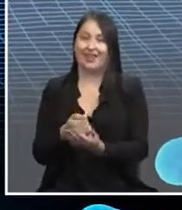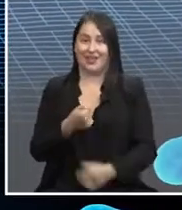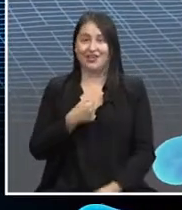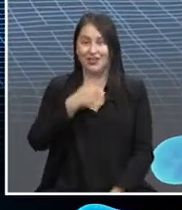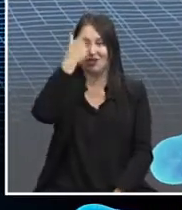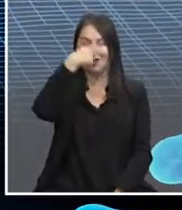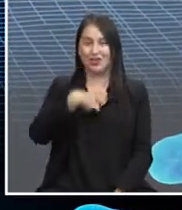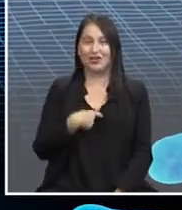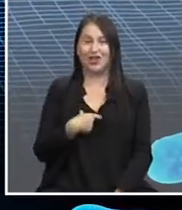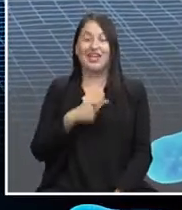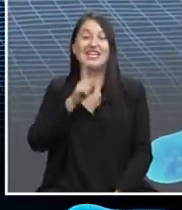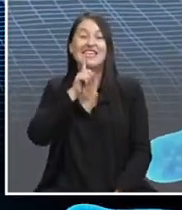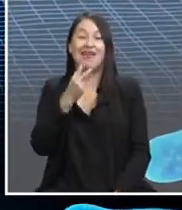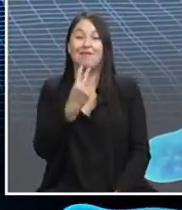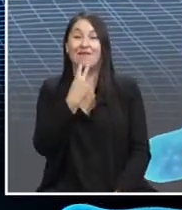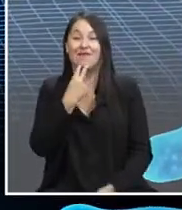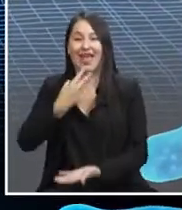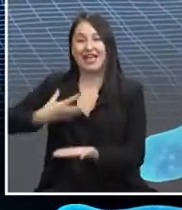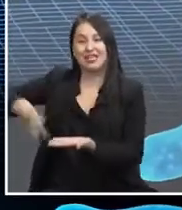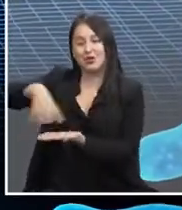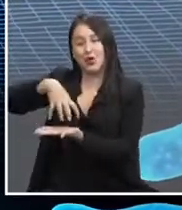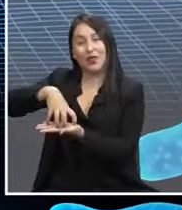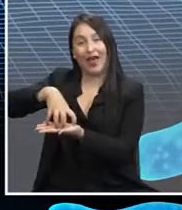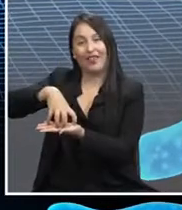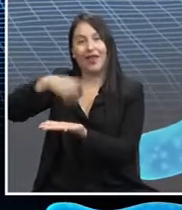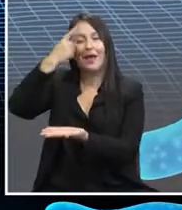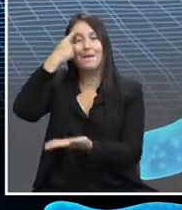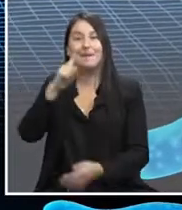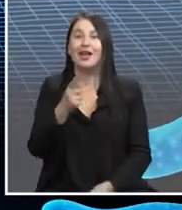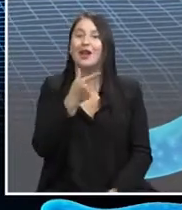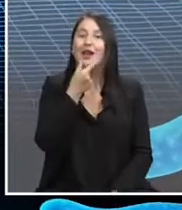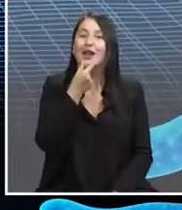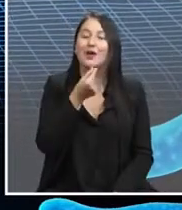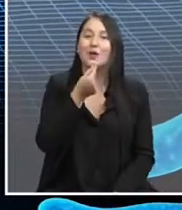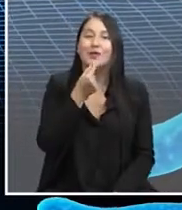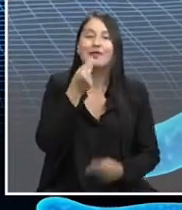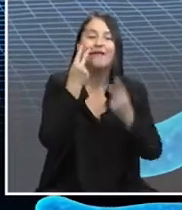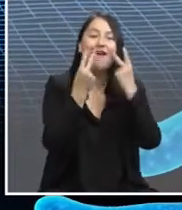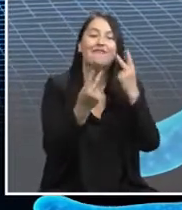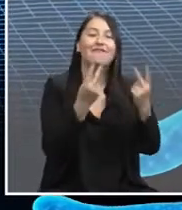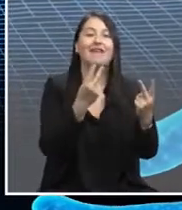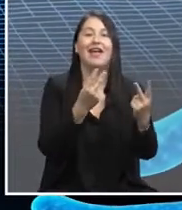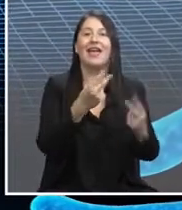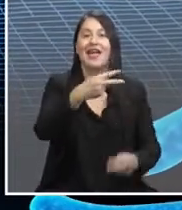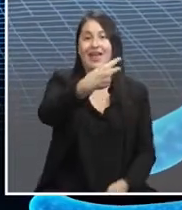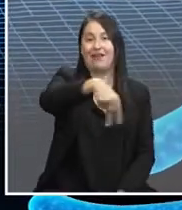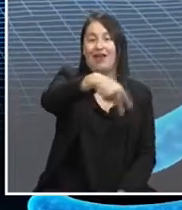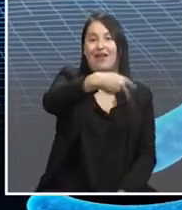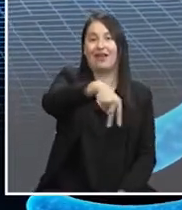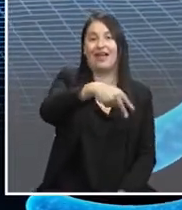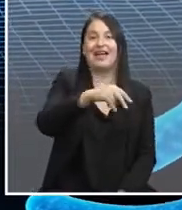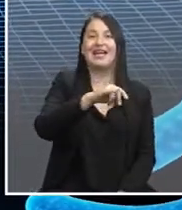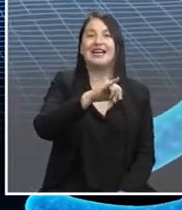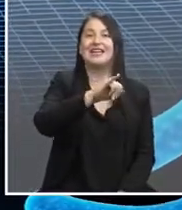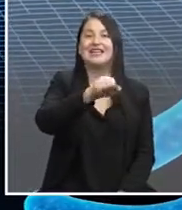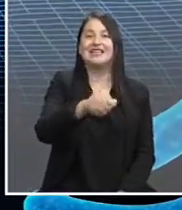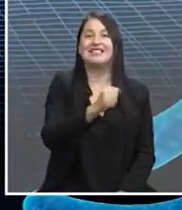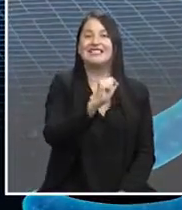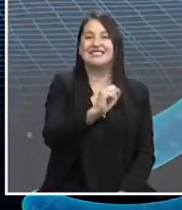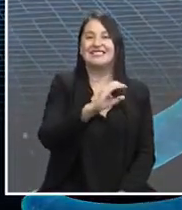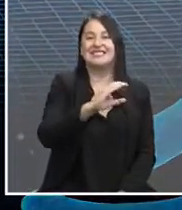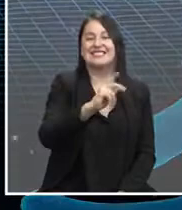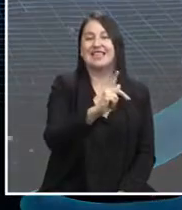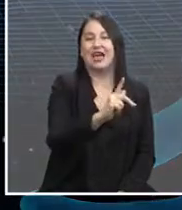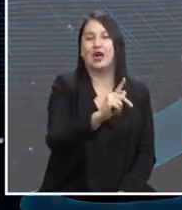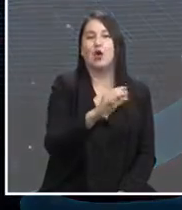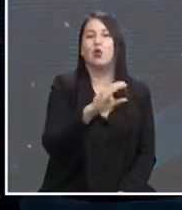the undersea world of Jacques Cousteau on television each week to see and to learn about the wonders of the